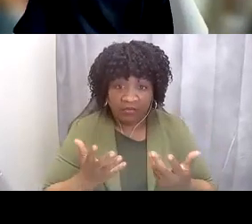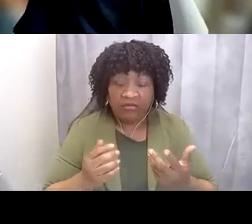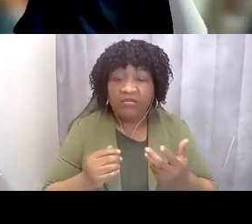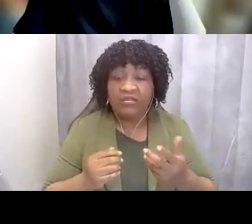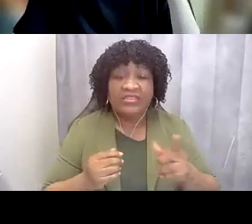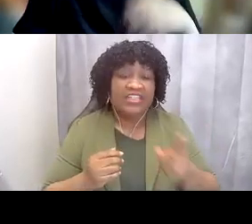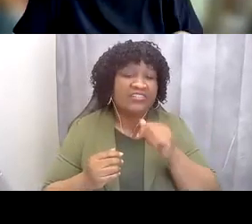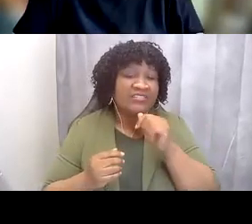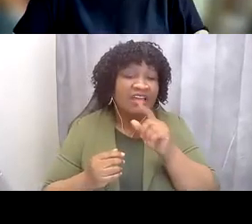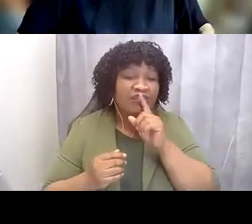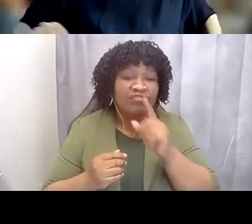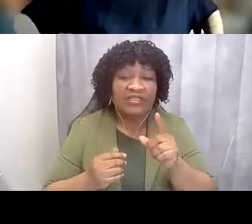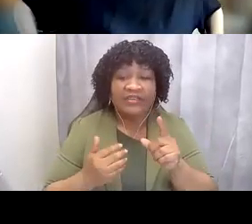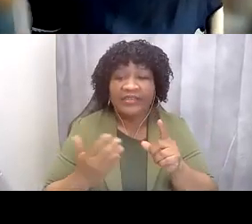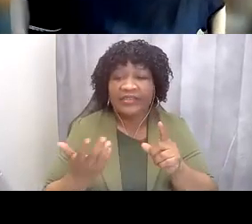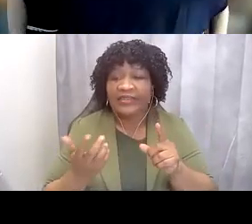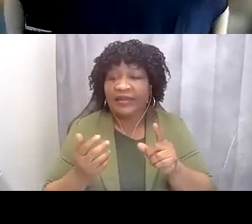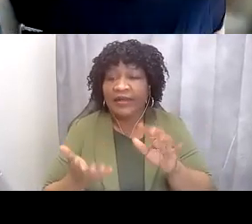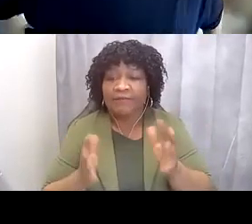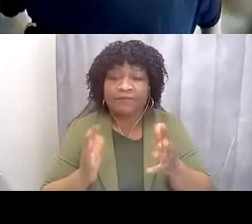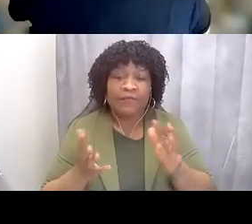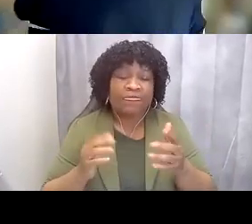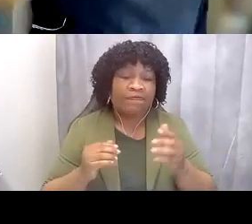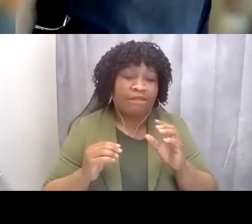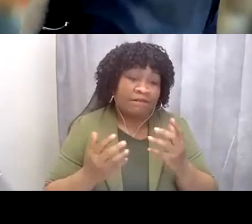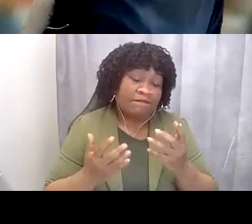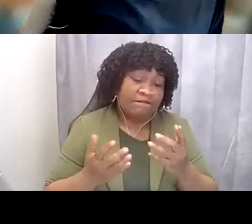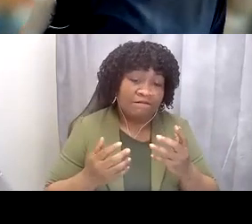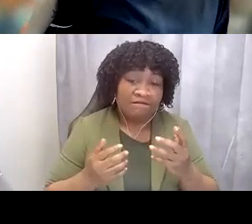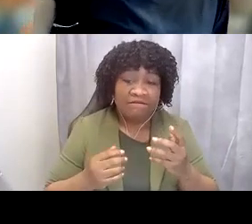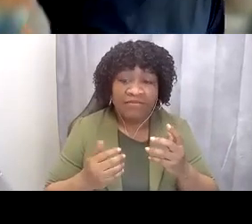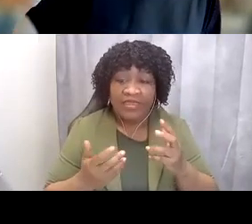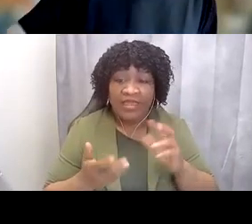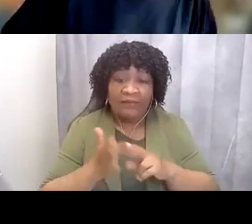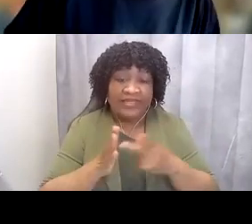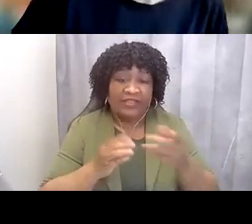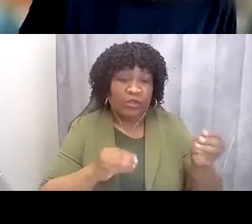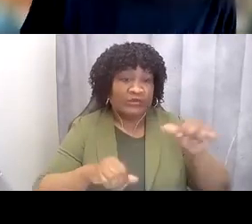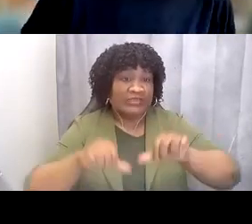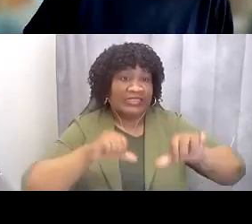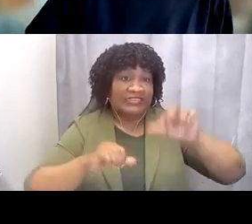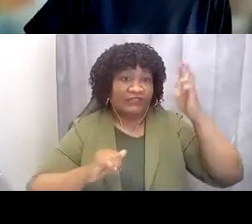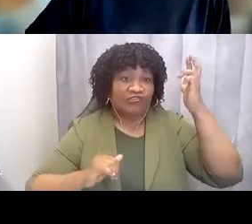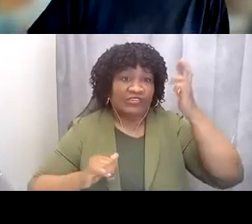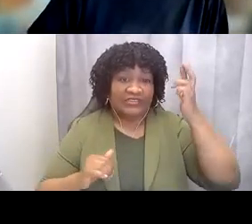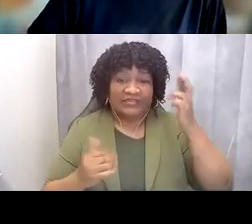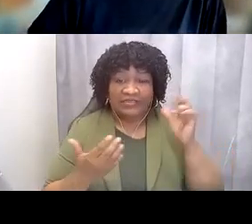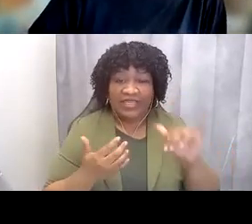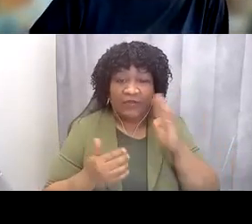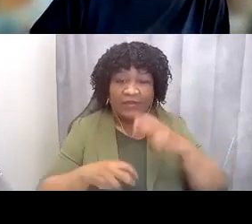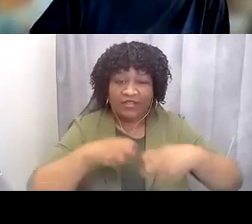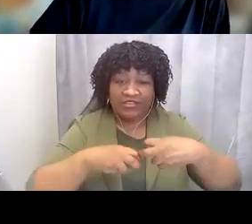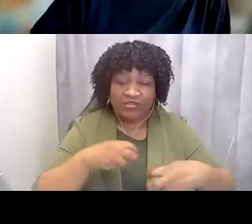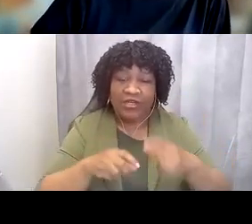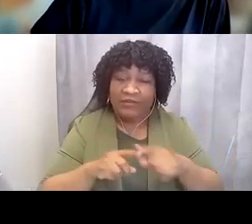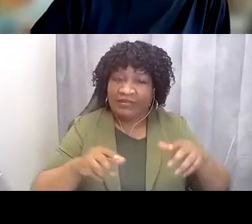there's not really a reason that, like, scientifically I could think of that would be an issue, but they haven't